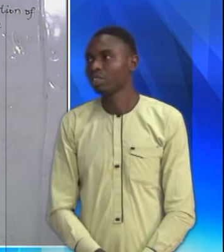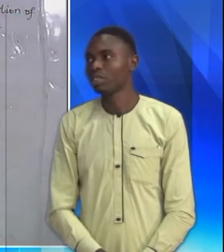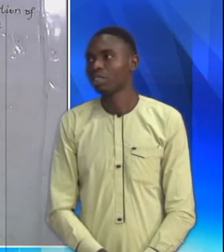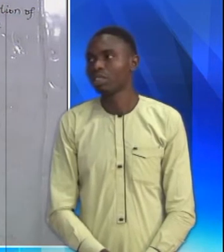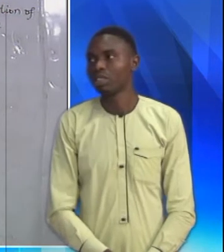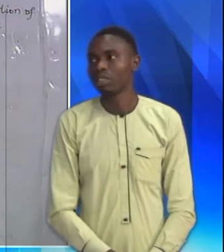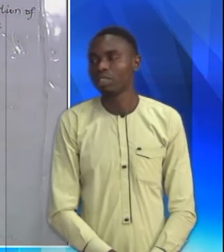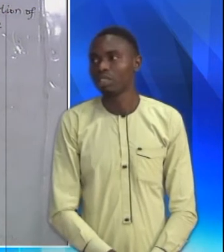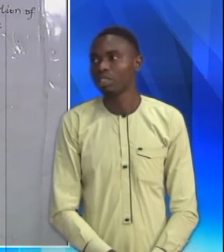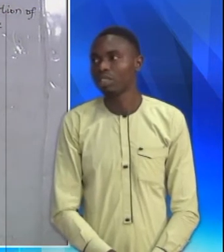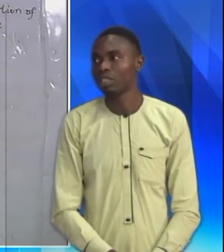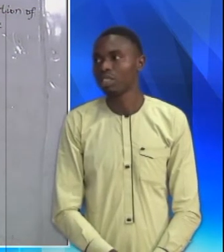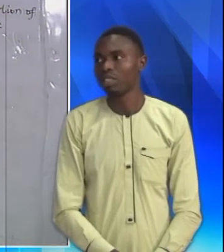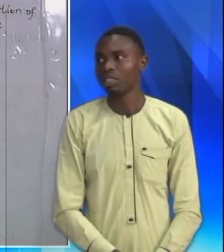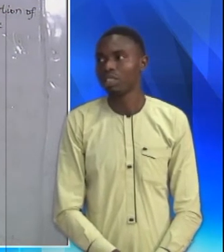position.